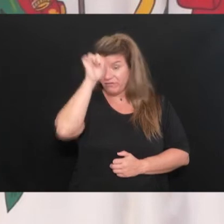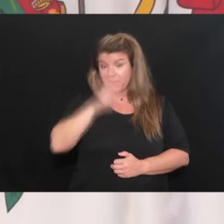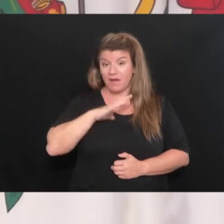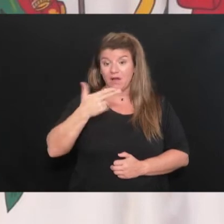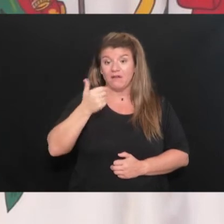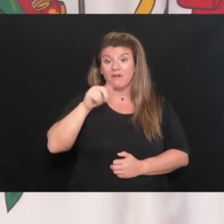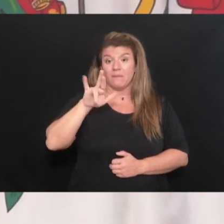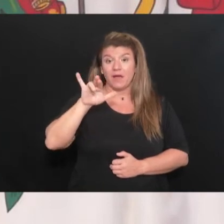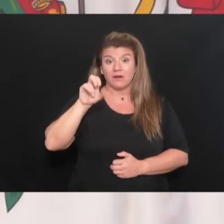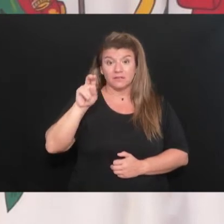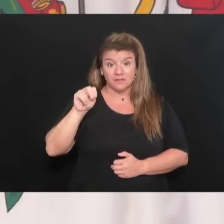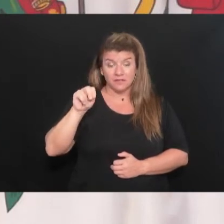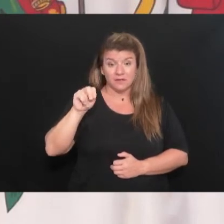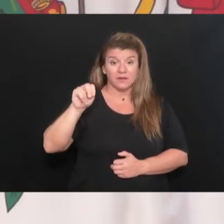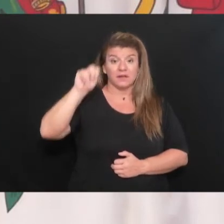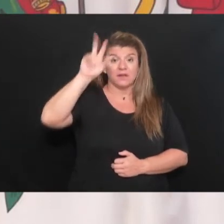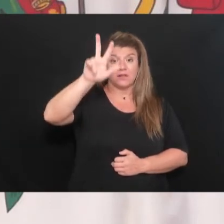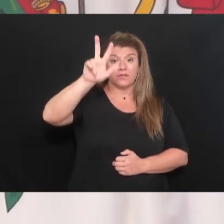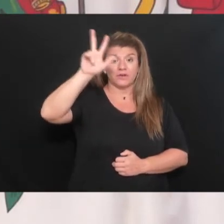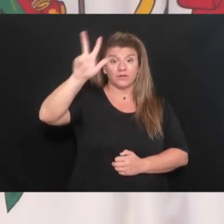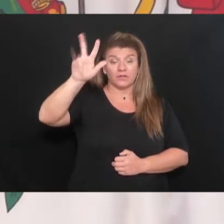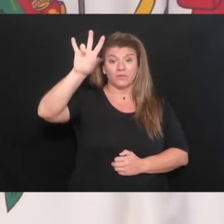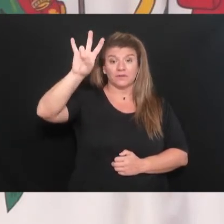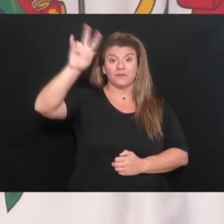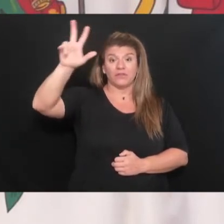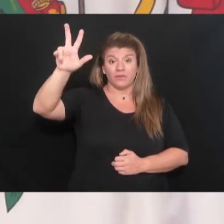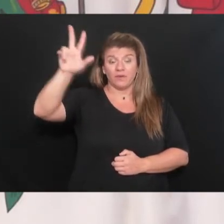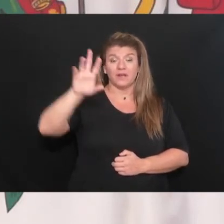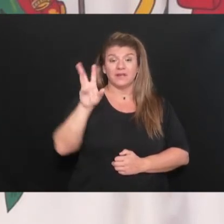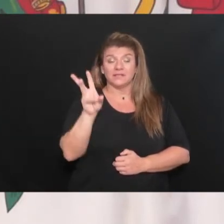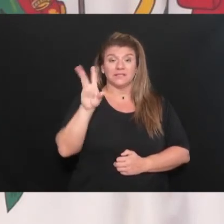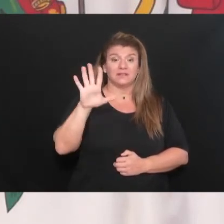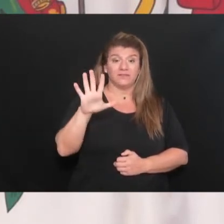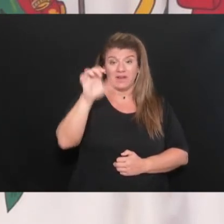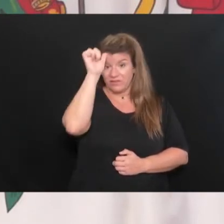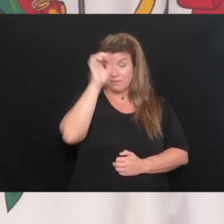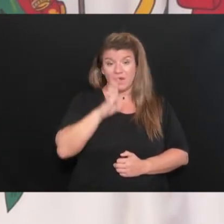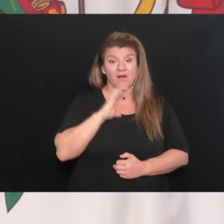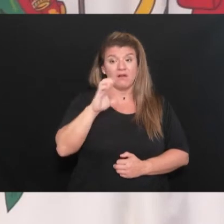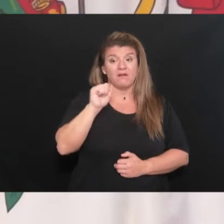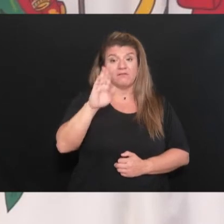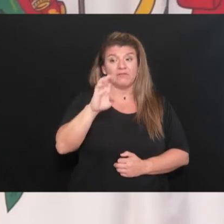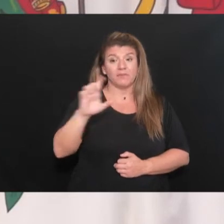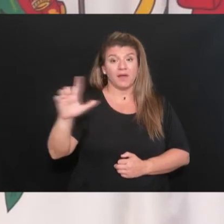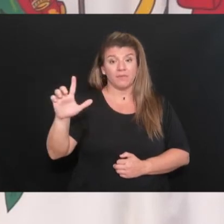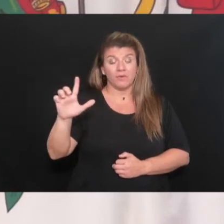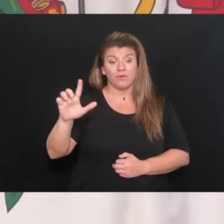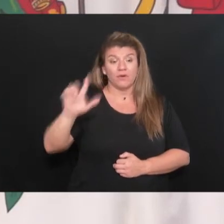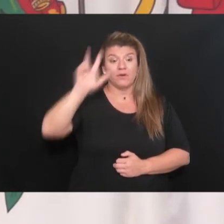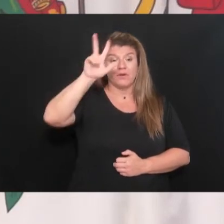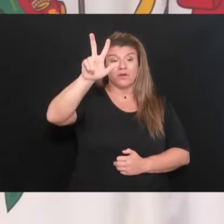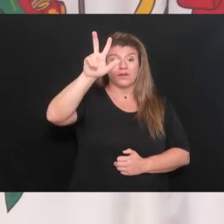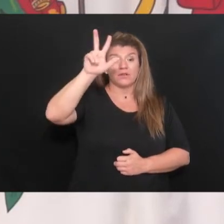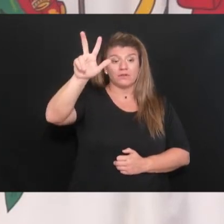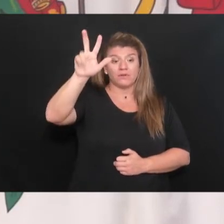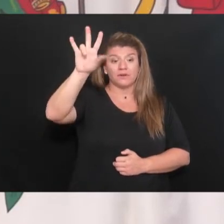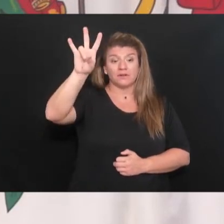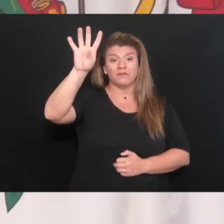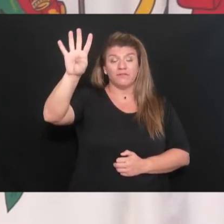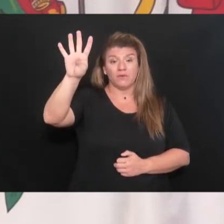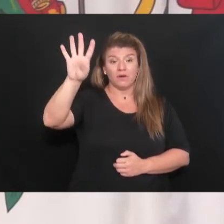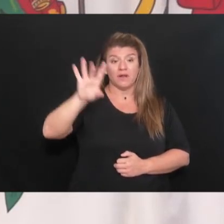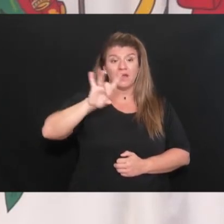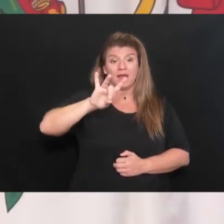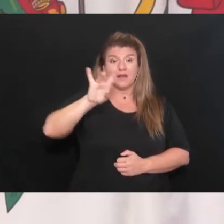Harrison County. Our 3,373rd death is a 65-year-old male from Cabell County. Our 3,374th death,